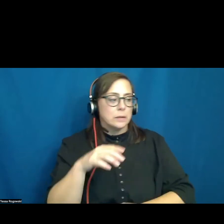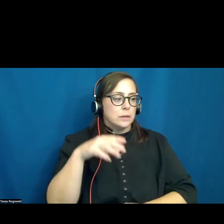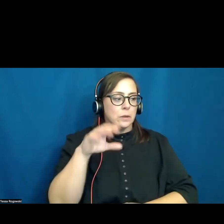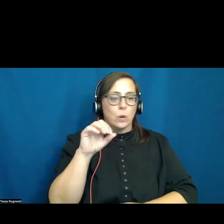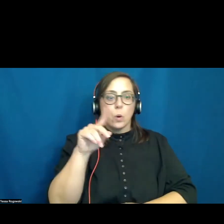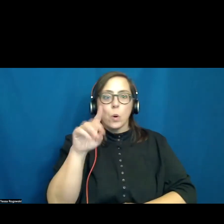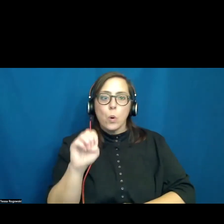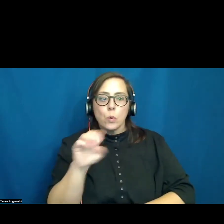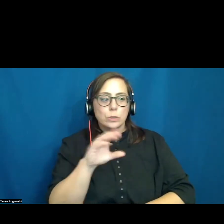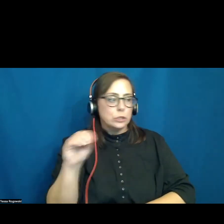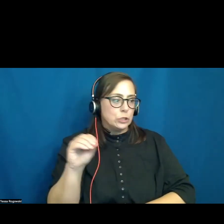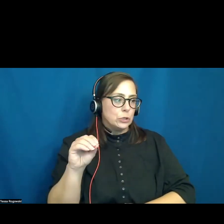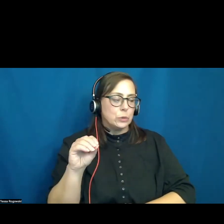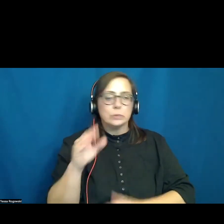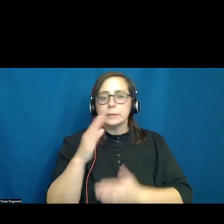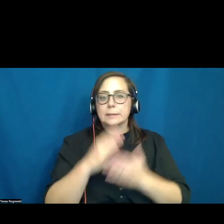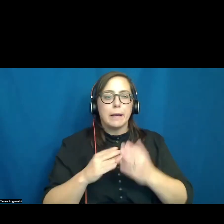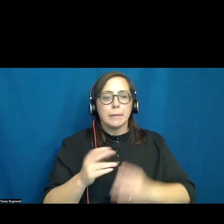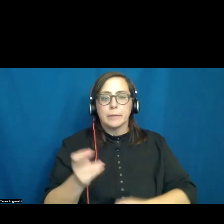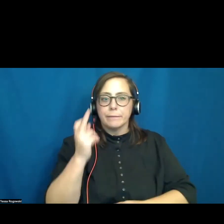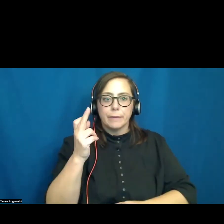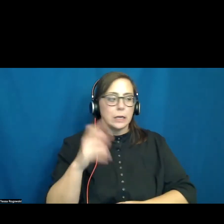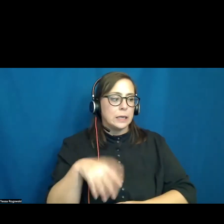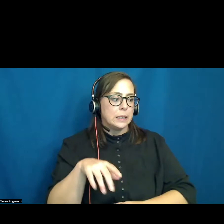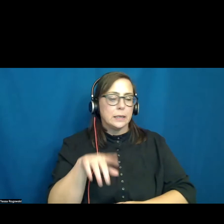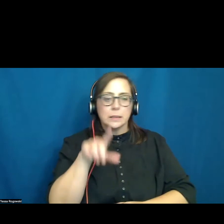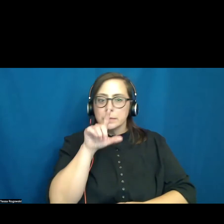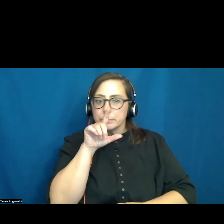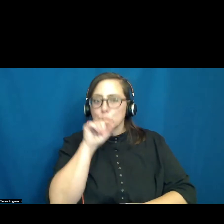make reference to the John Keats poem, Ode to a Nightingale,